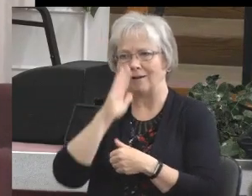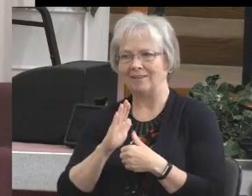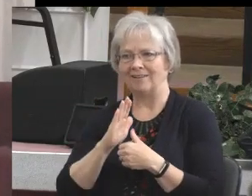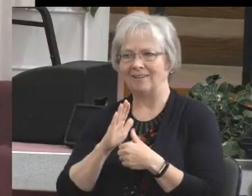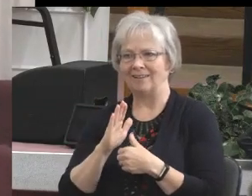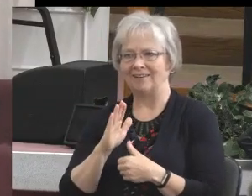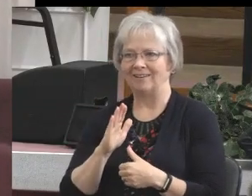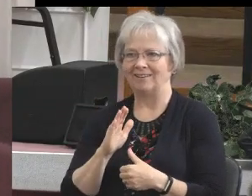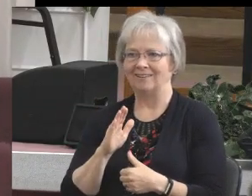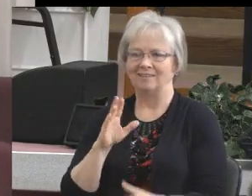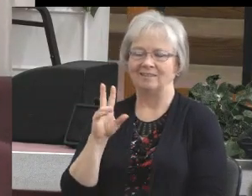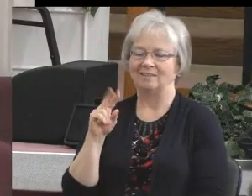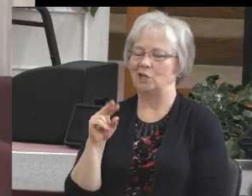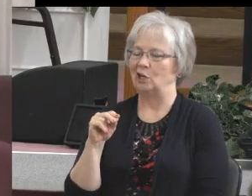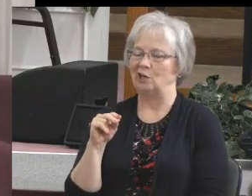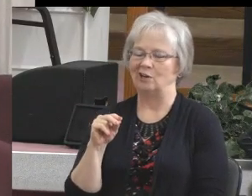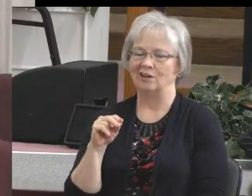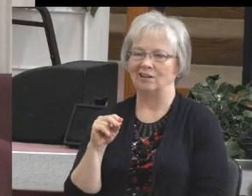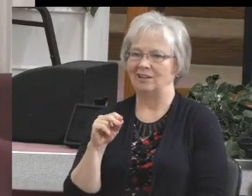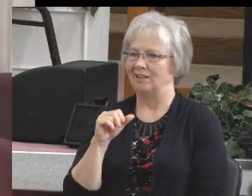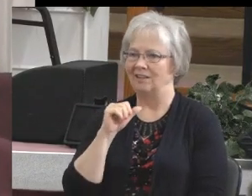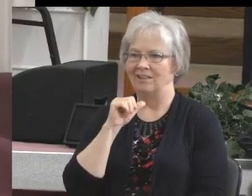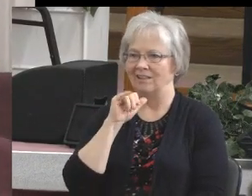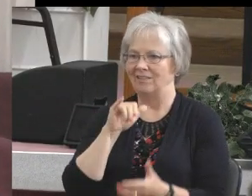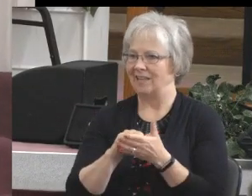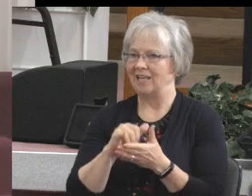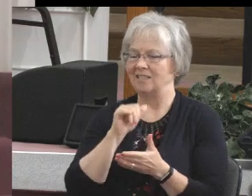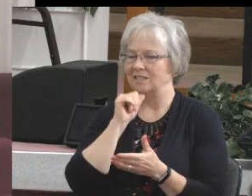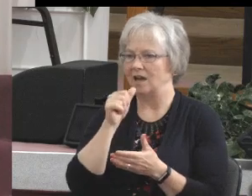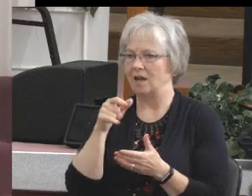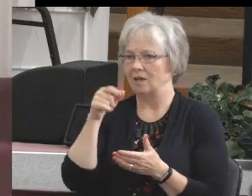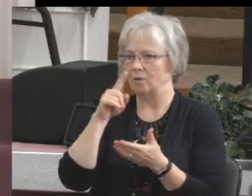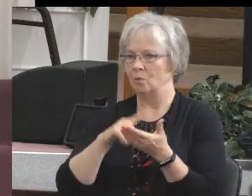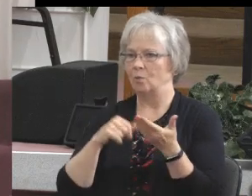That's really not what God's looking for.